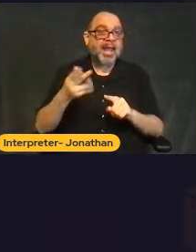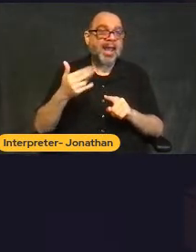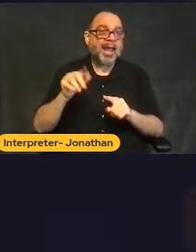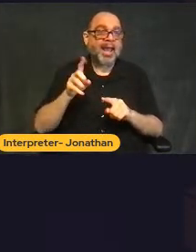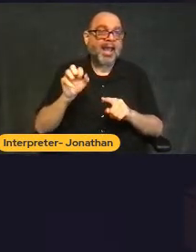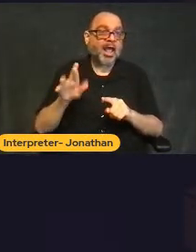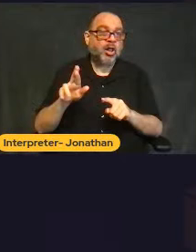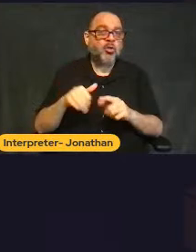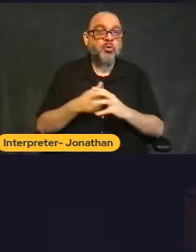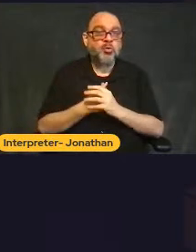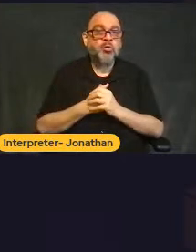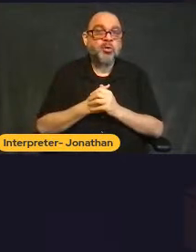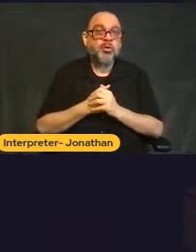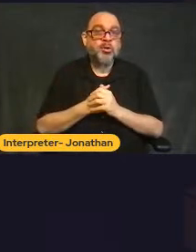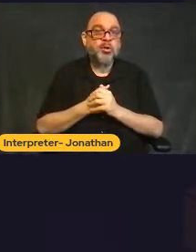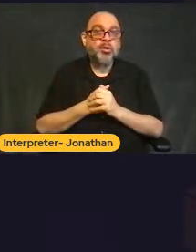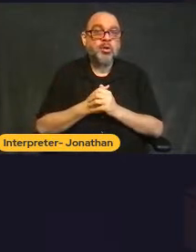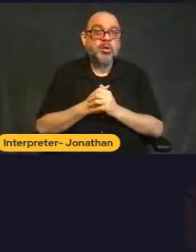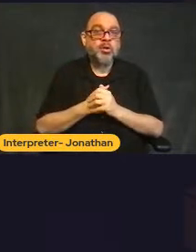we need to add